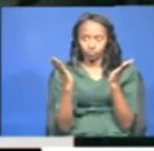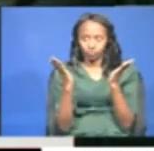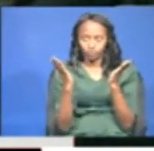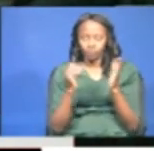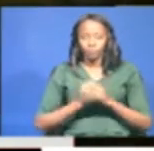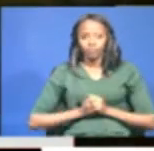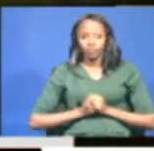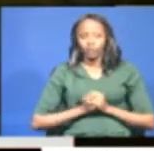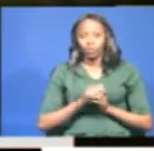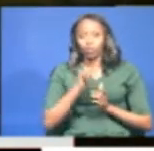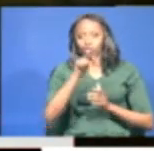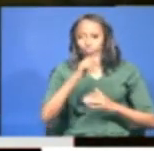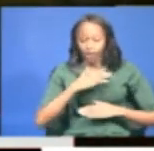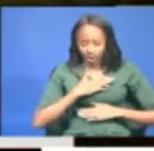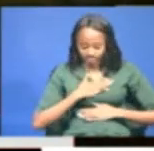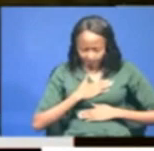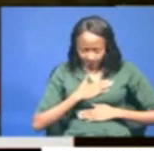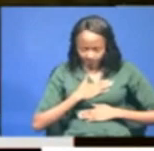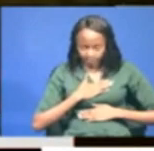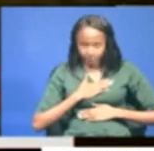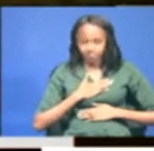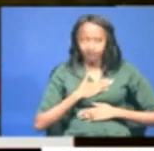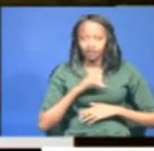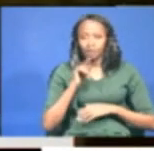Your Excellency, the President.